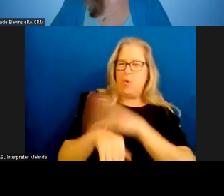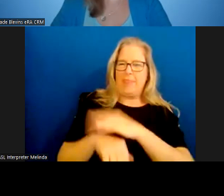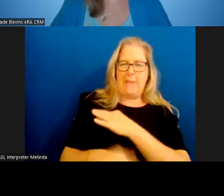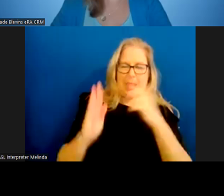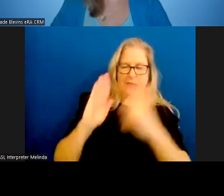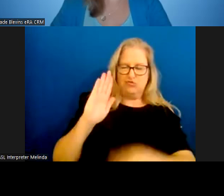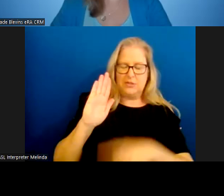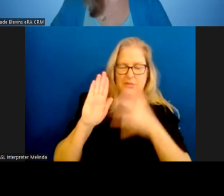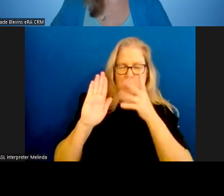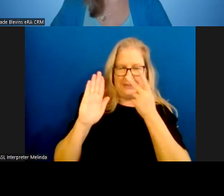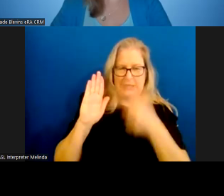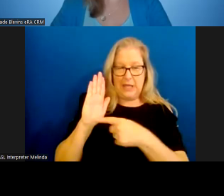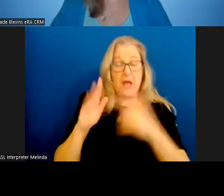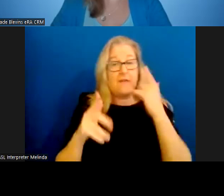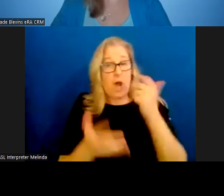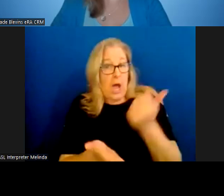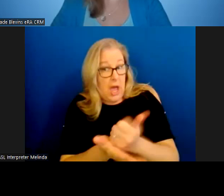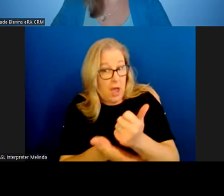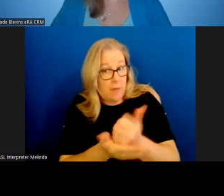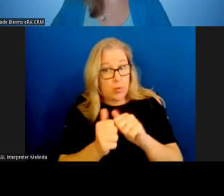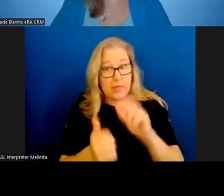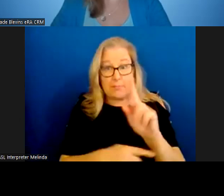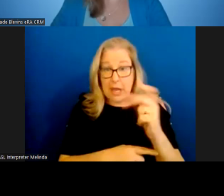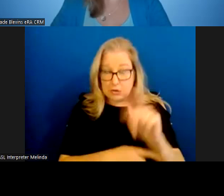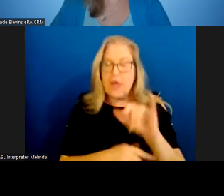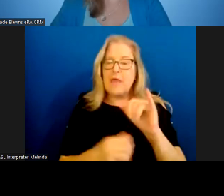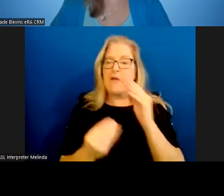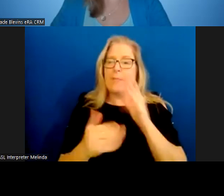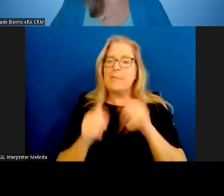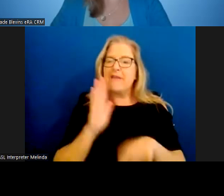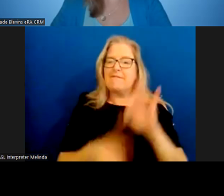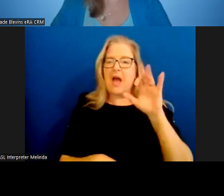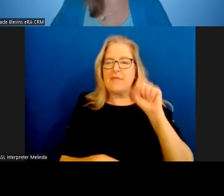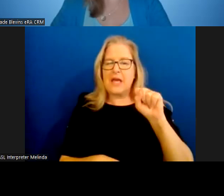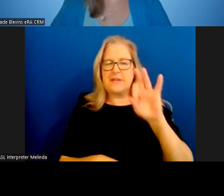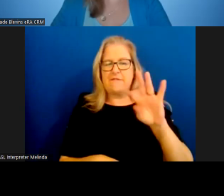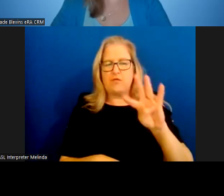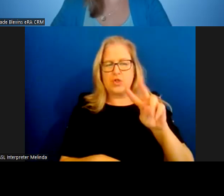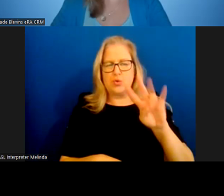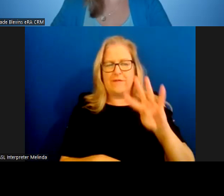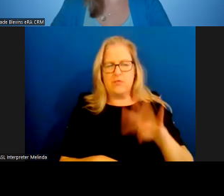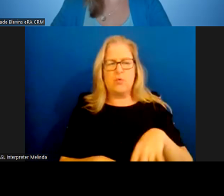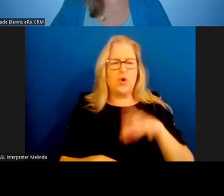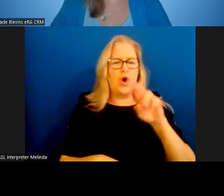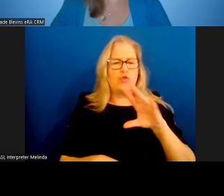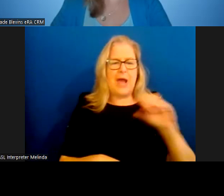know. For help with those budgets, this information can be found in the SF44 R&R user guide.